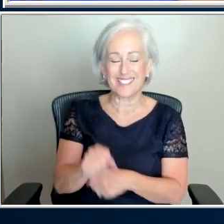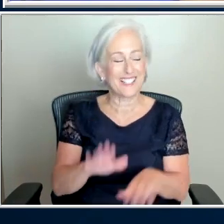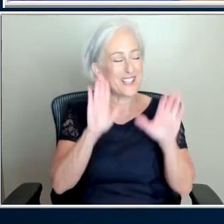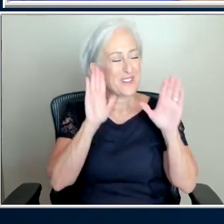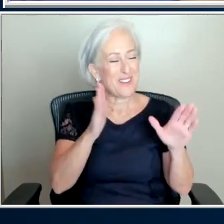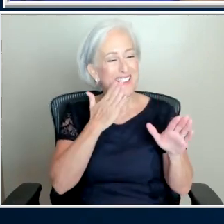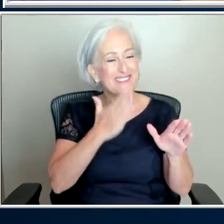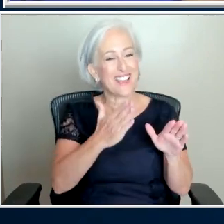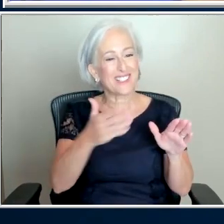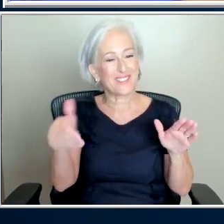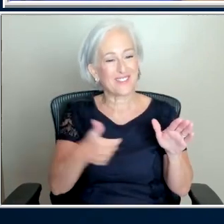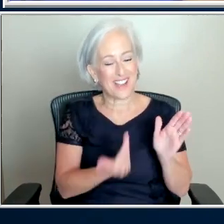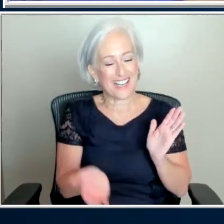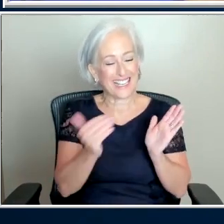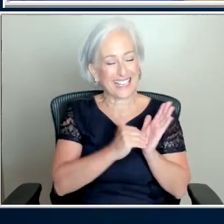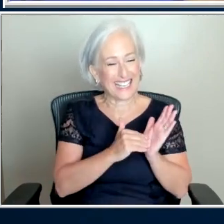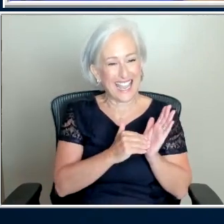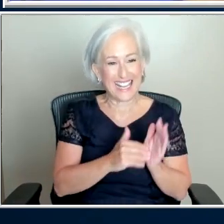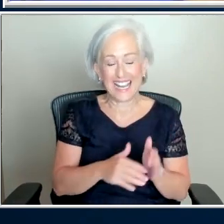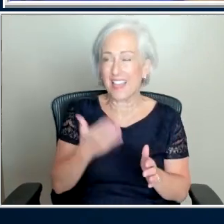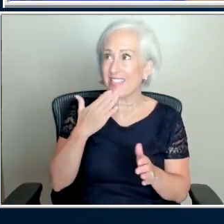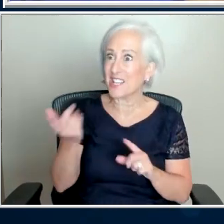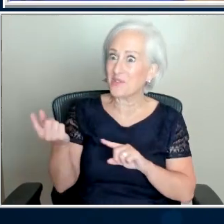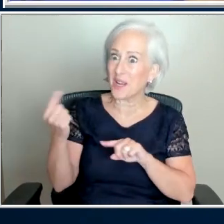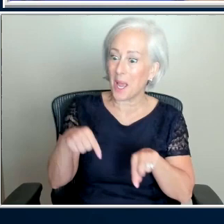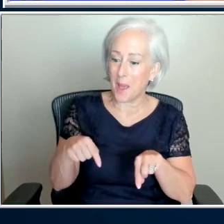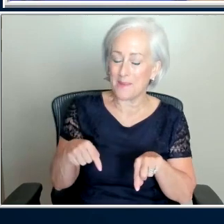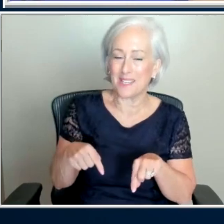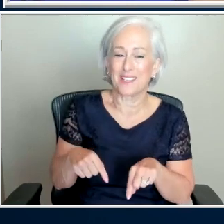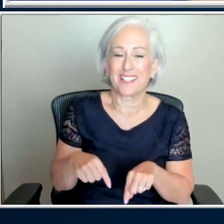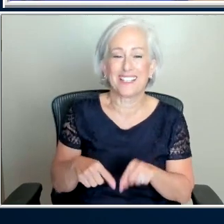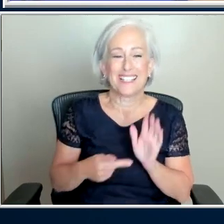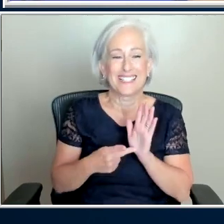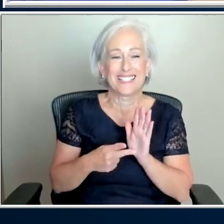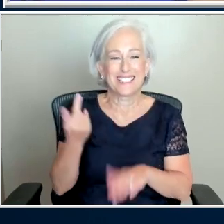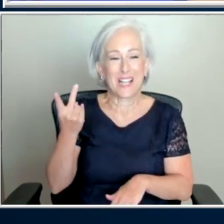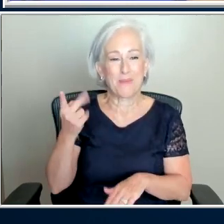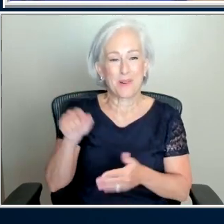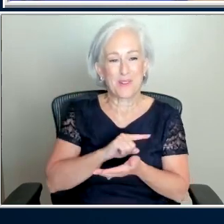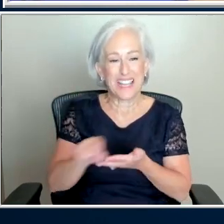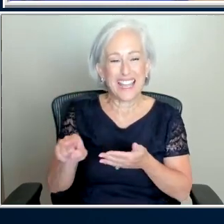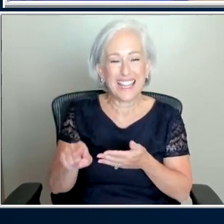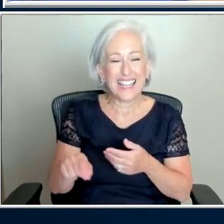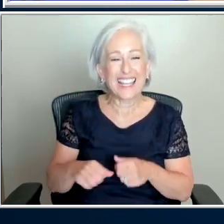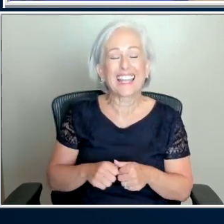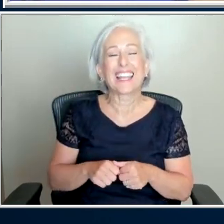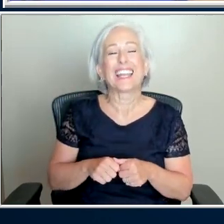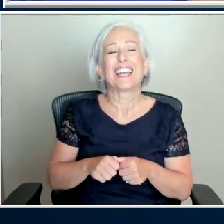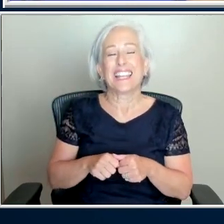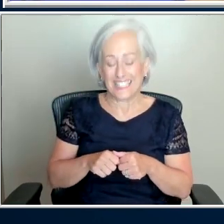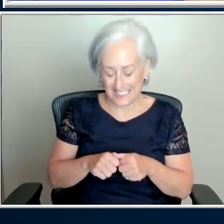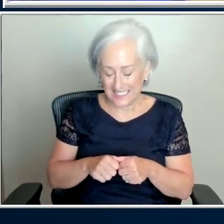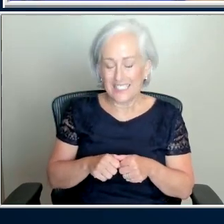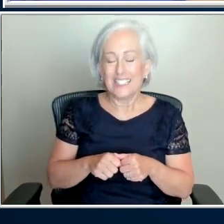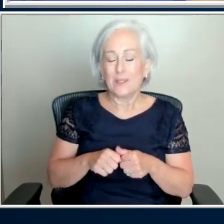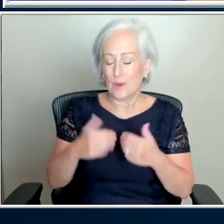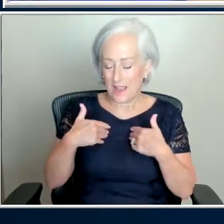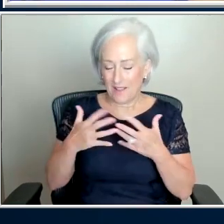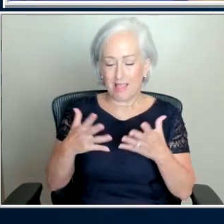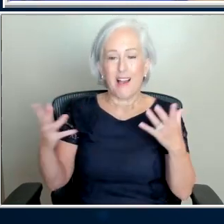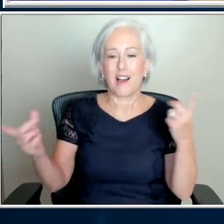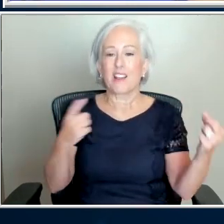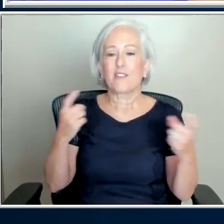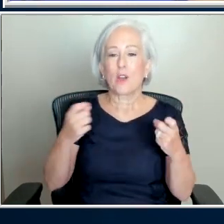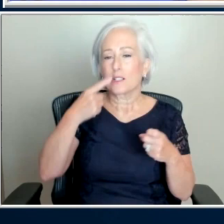back. Yes, thanks for coming back. A double take with you because this is a topic that we get a lot of questions on. Sharon wanted